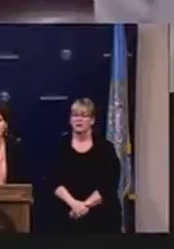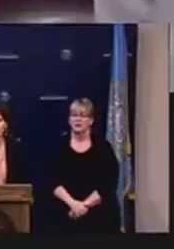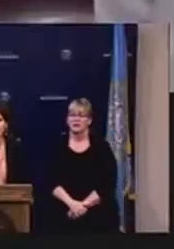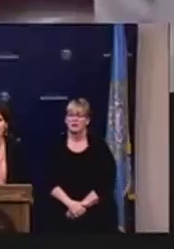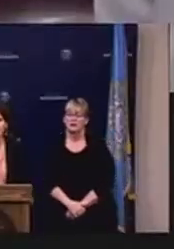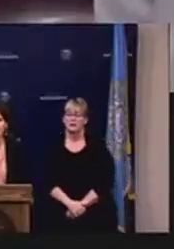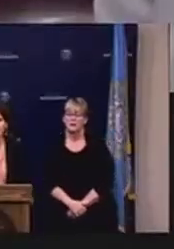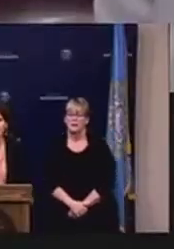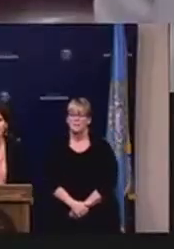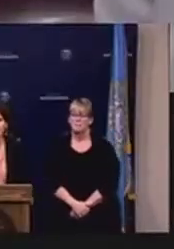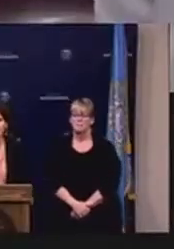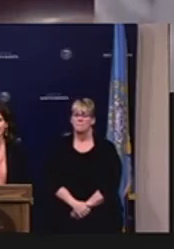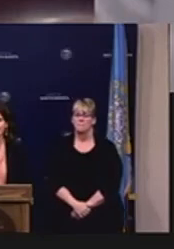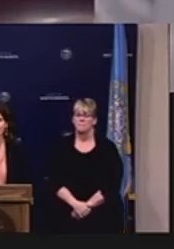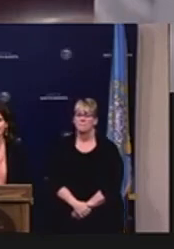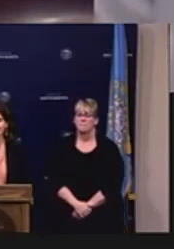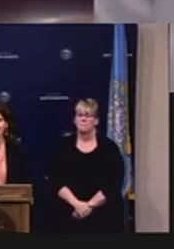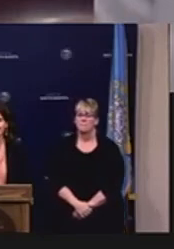Sure, thank you.